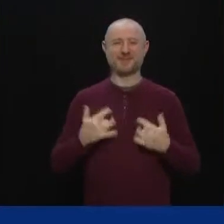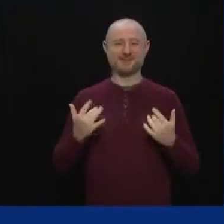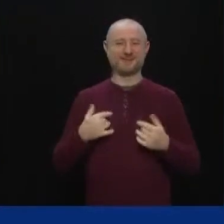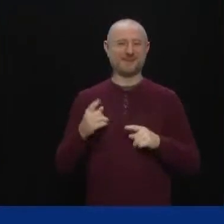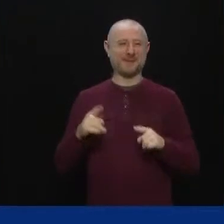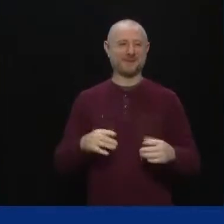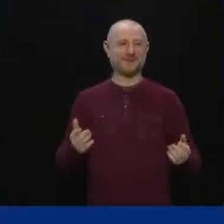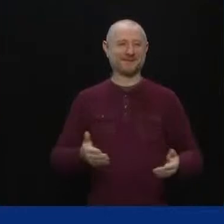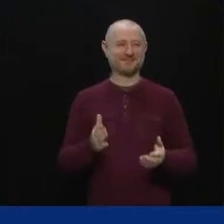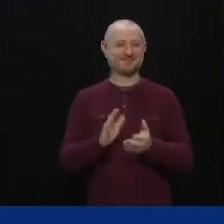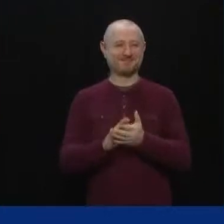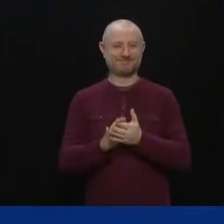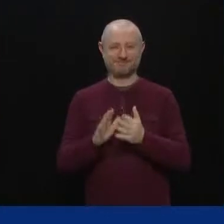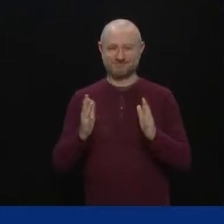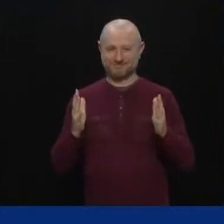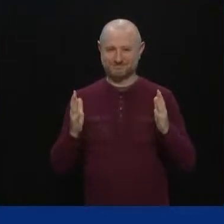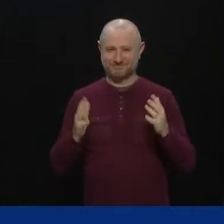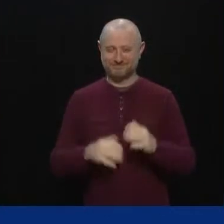us.